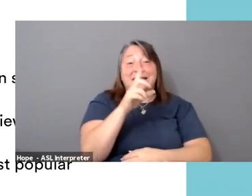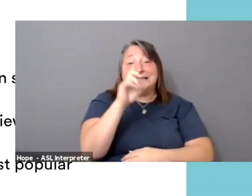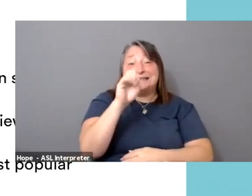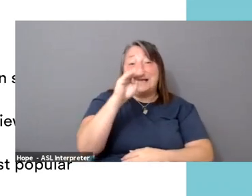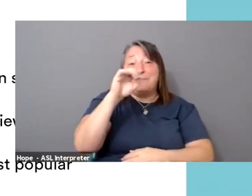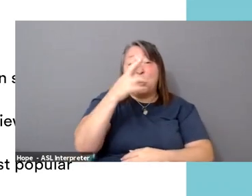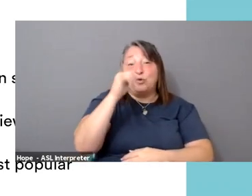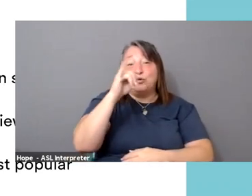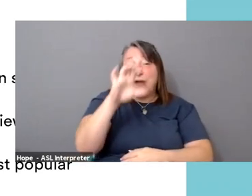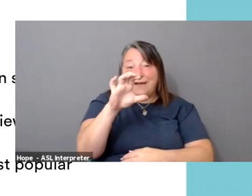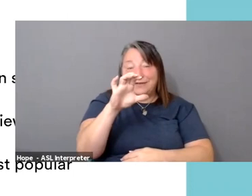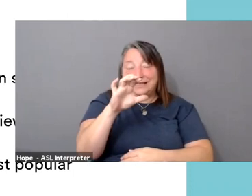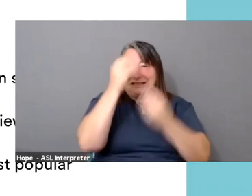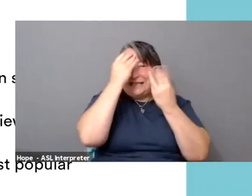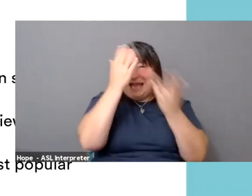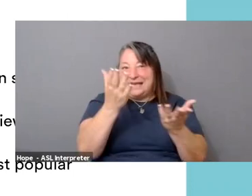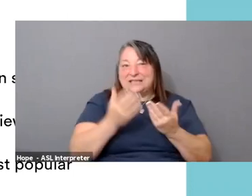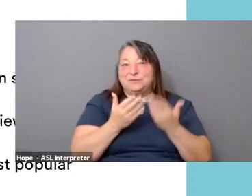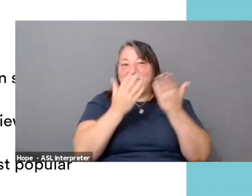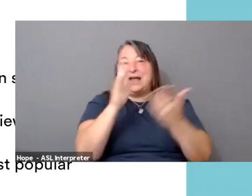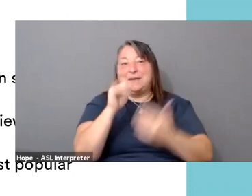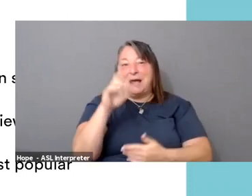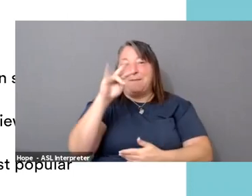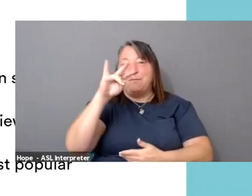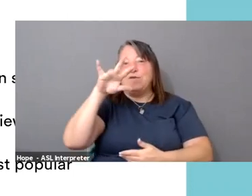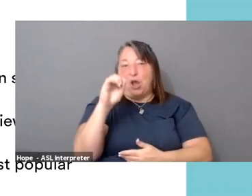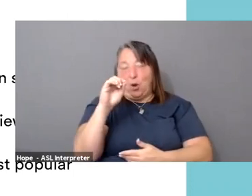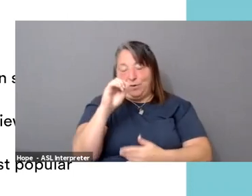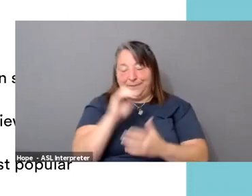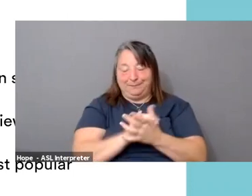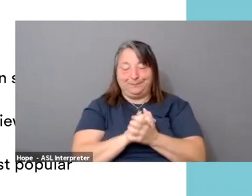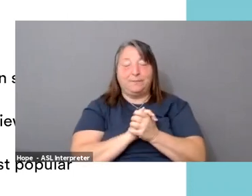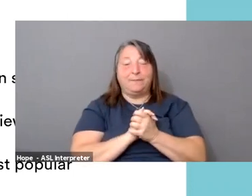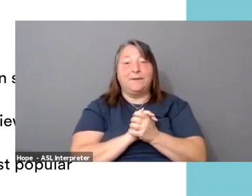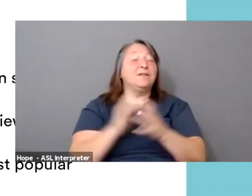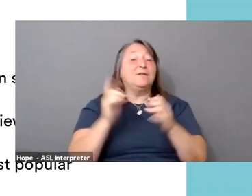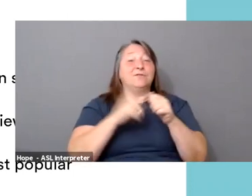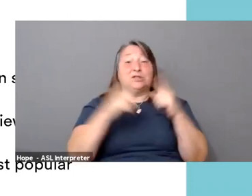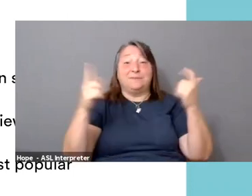Movio. So the first big question is,